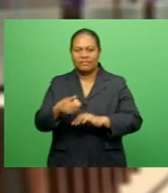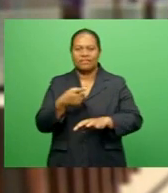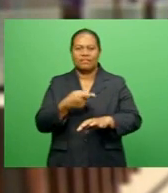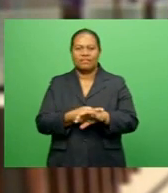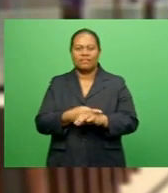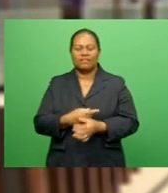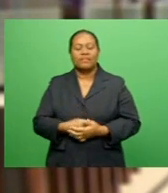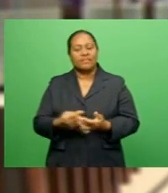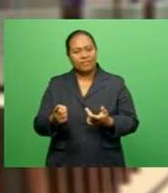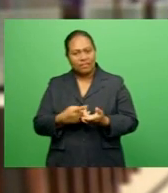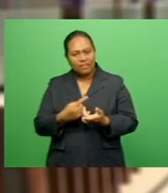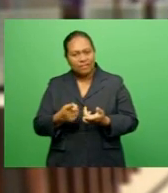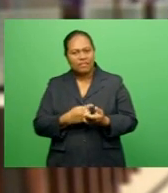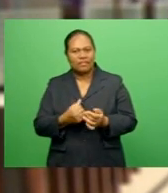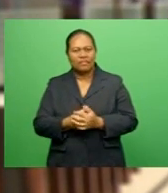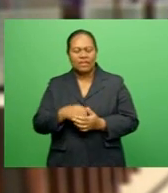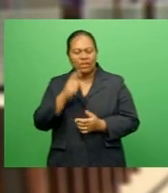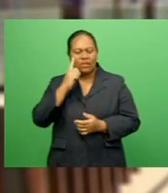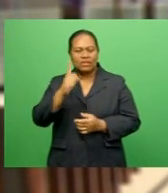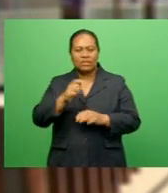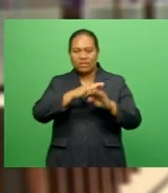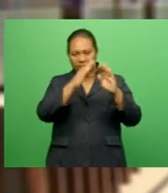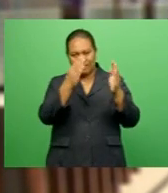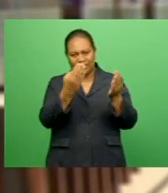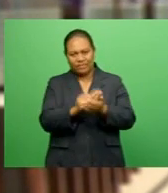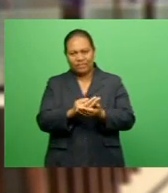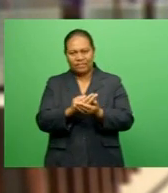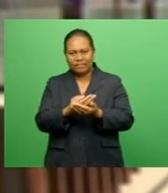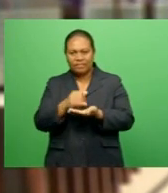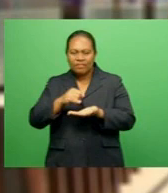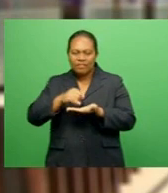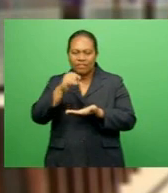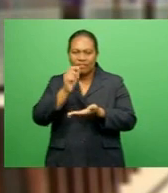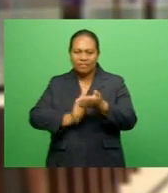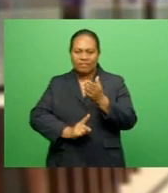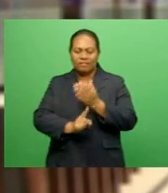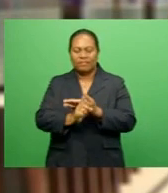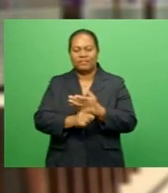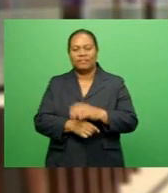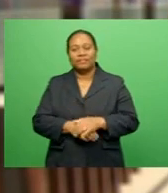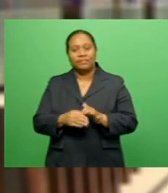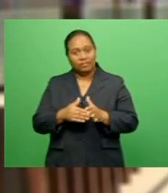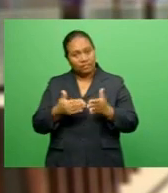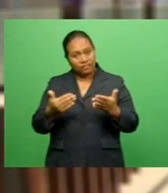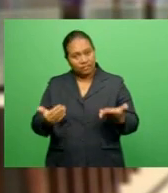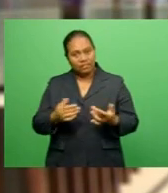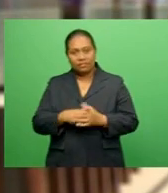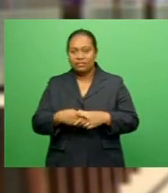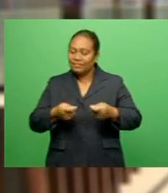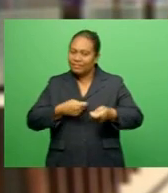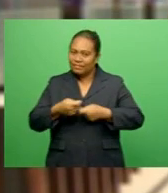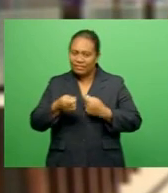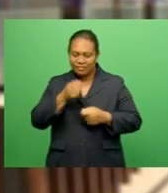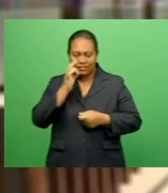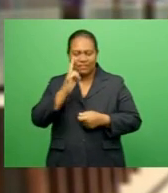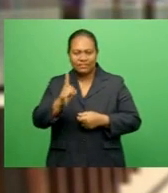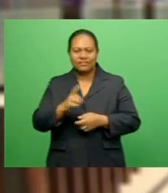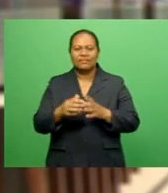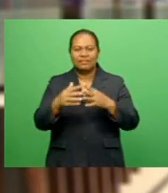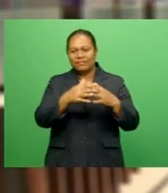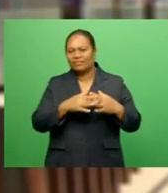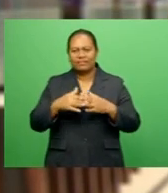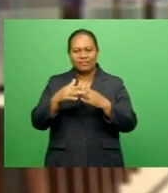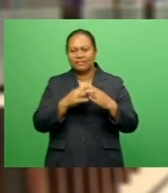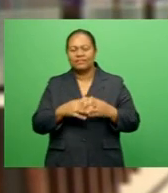three are likely to set the tone on where global interest rates are headed. But in the meantime, those in the market will look forward to the US